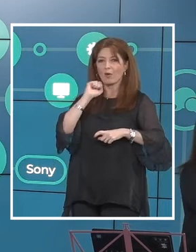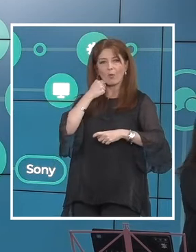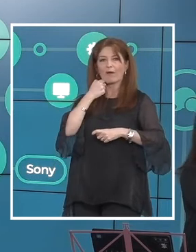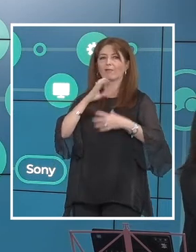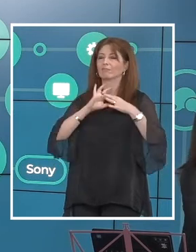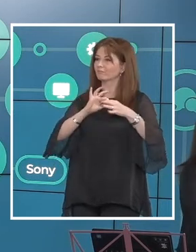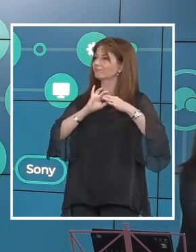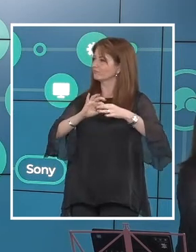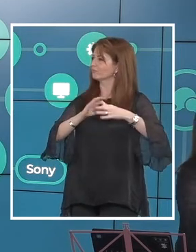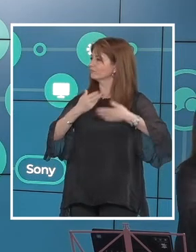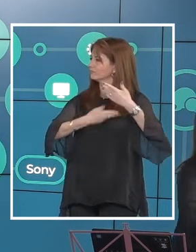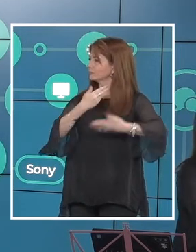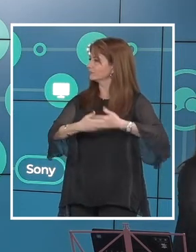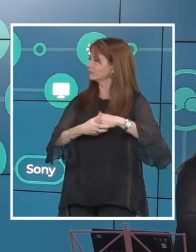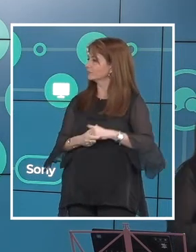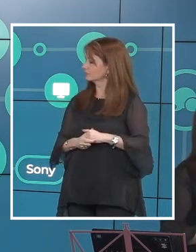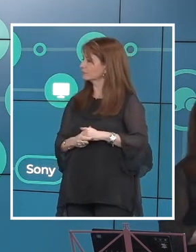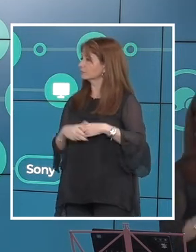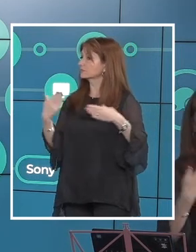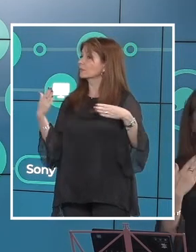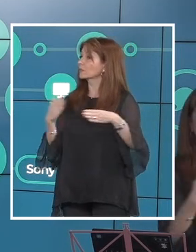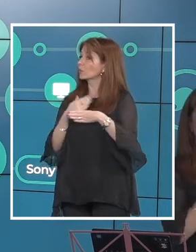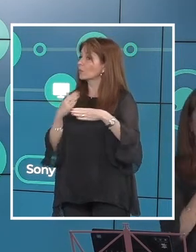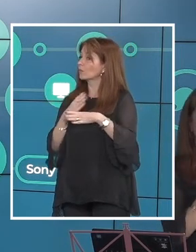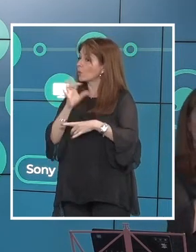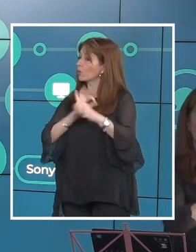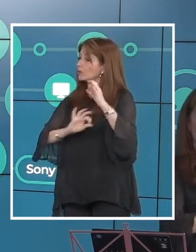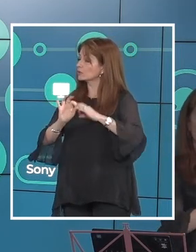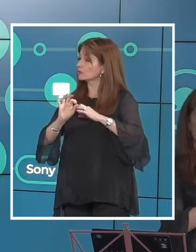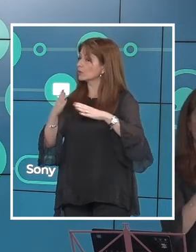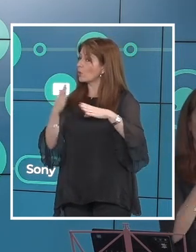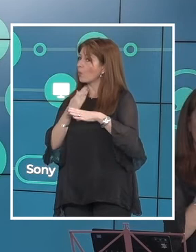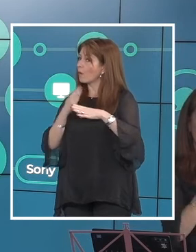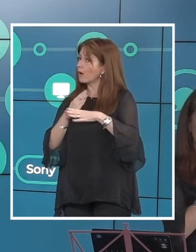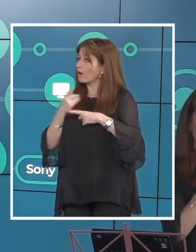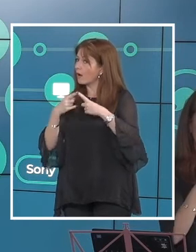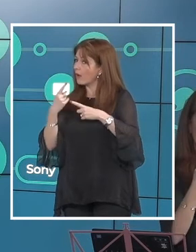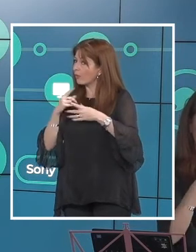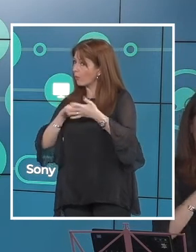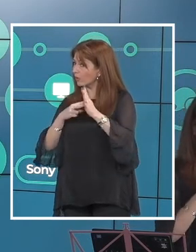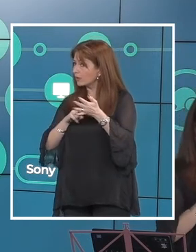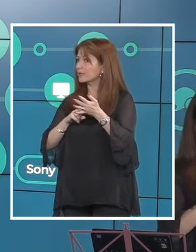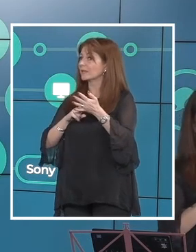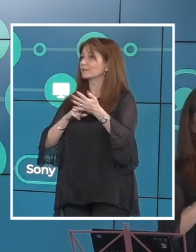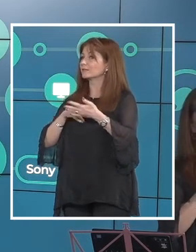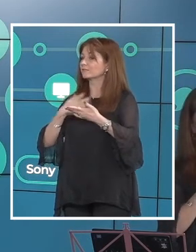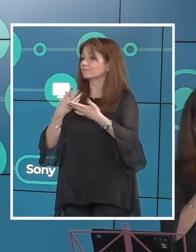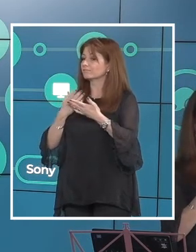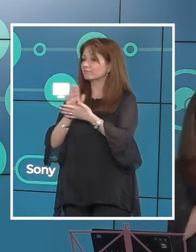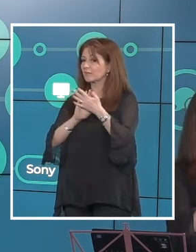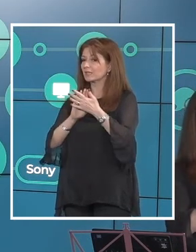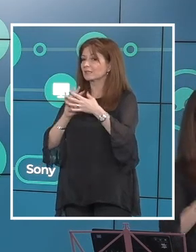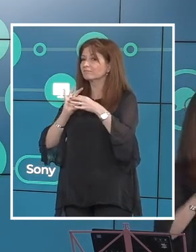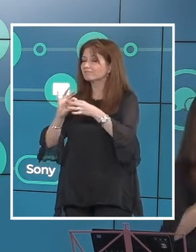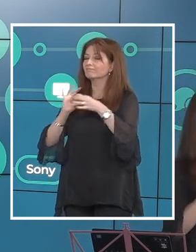you. Do you work with other organisations in the sector to change and influence practices, sharing strategies, working with other business disability